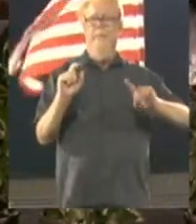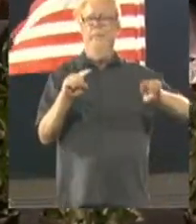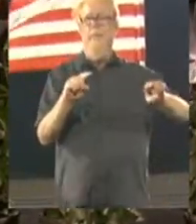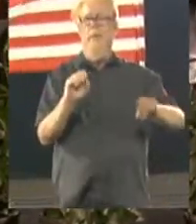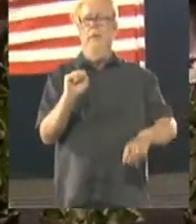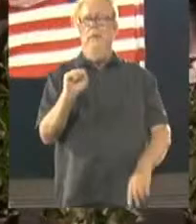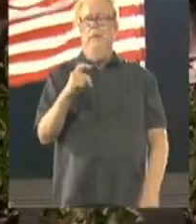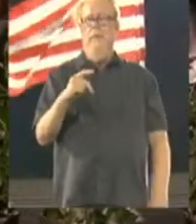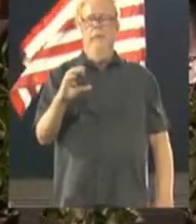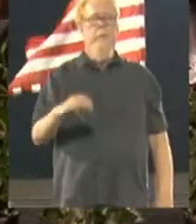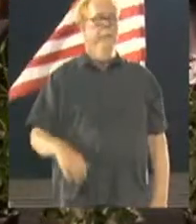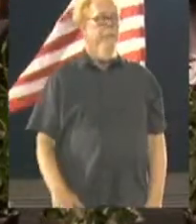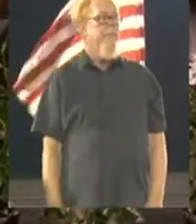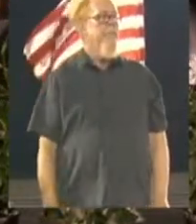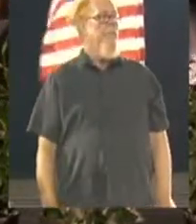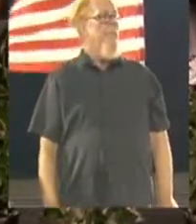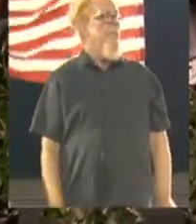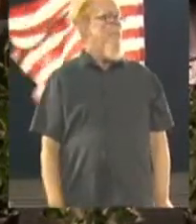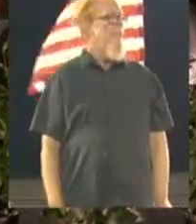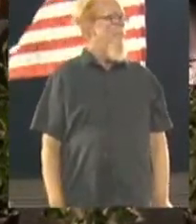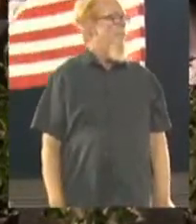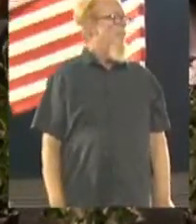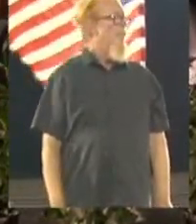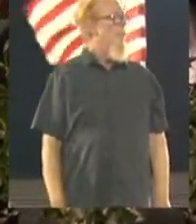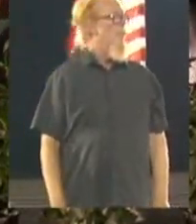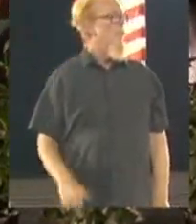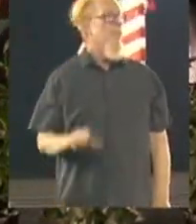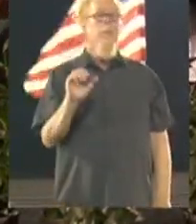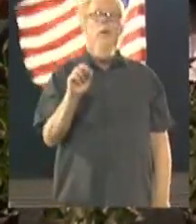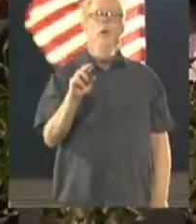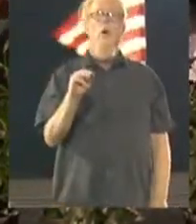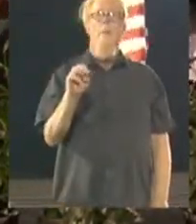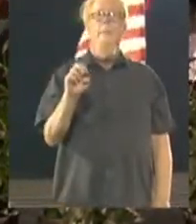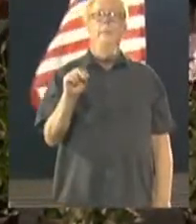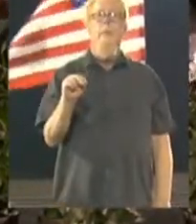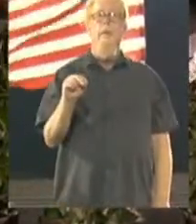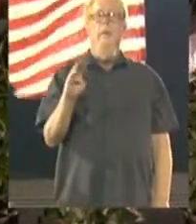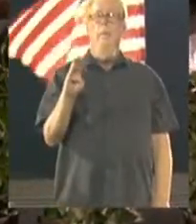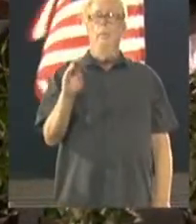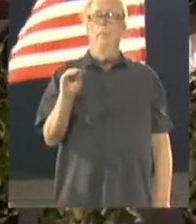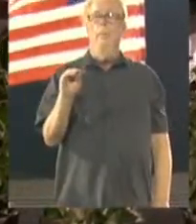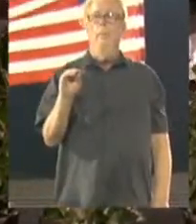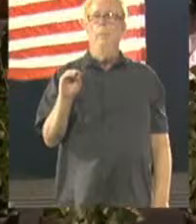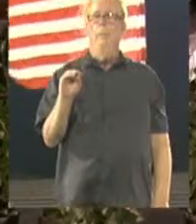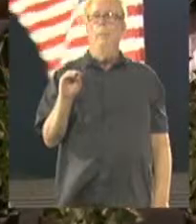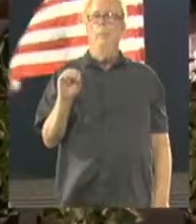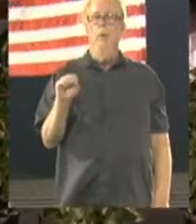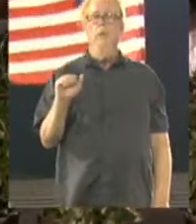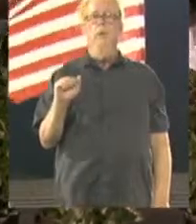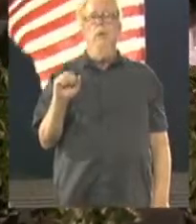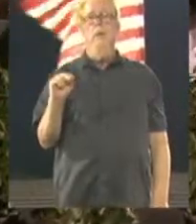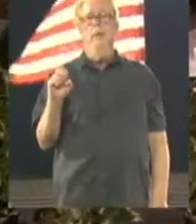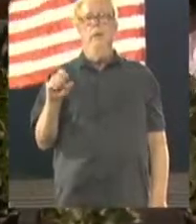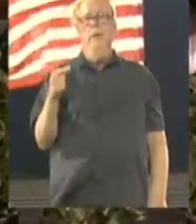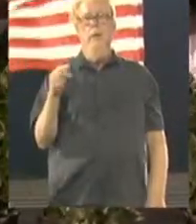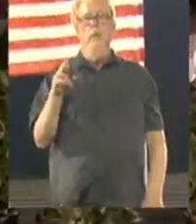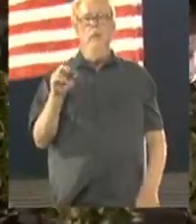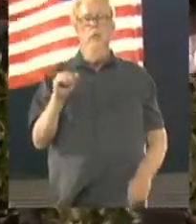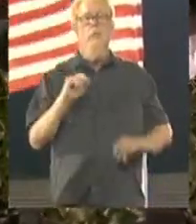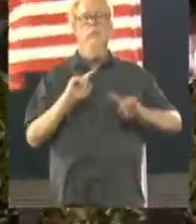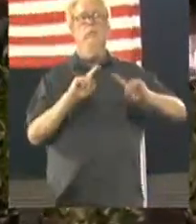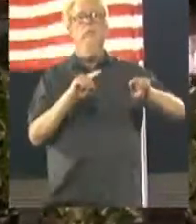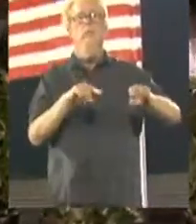Philip's College. Carmen Sofia Bocanegra will be attending Texas A&M University,